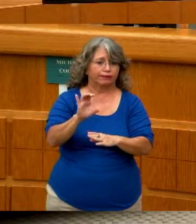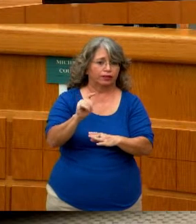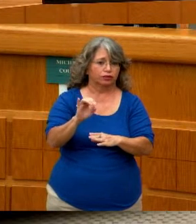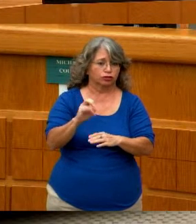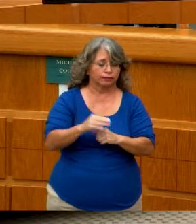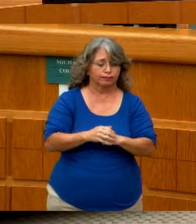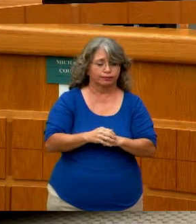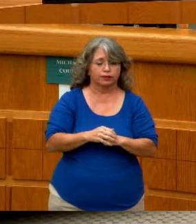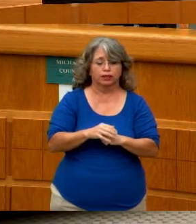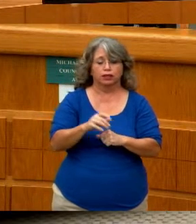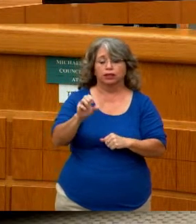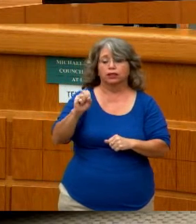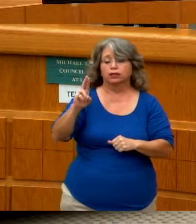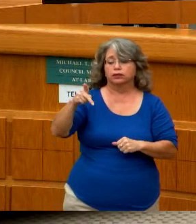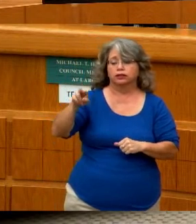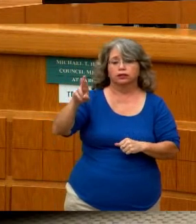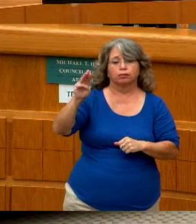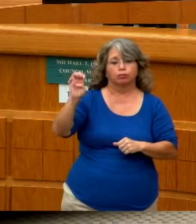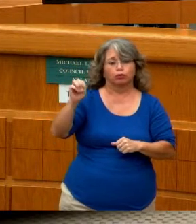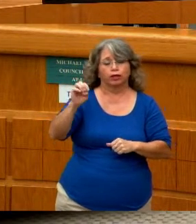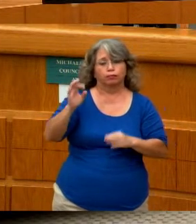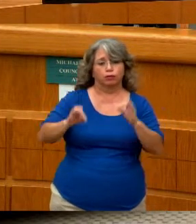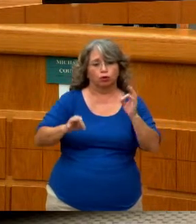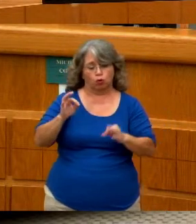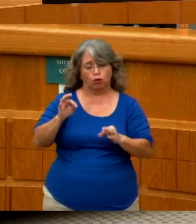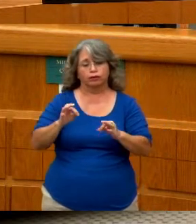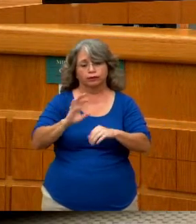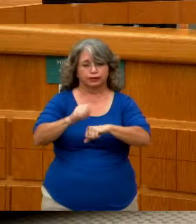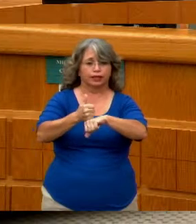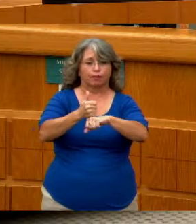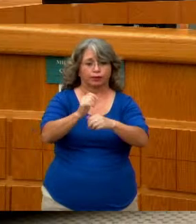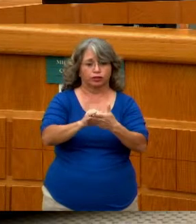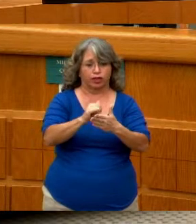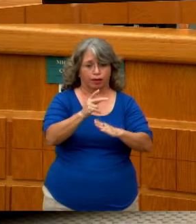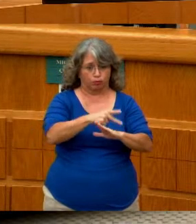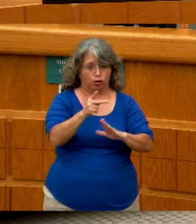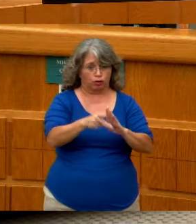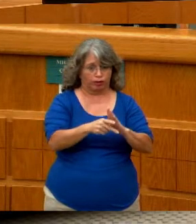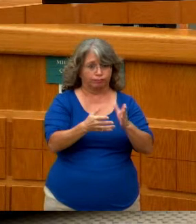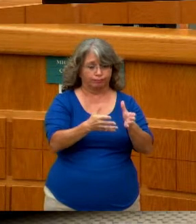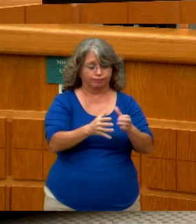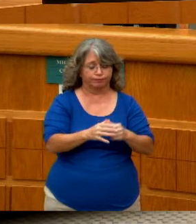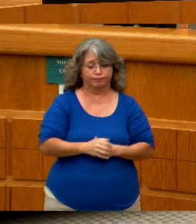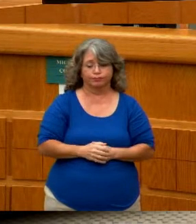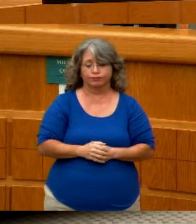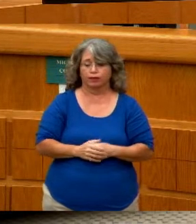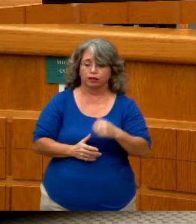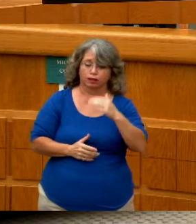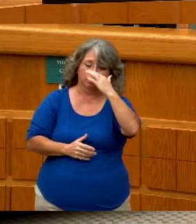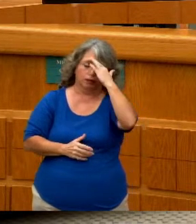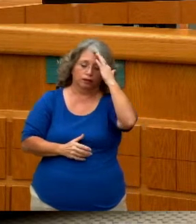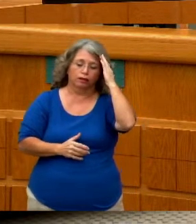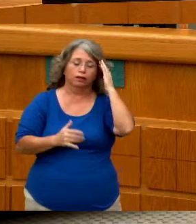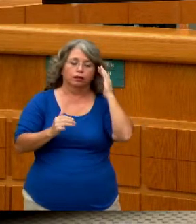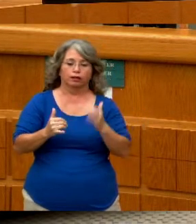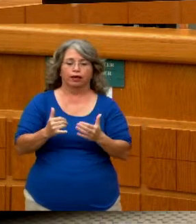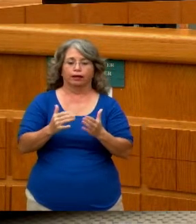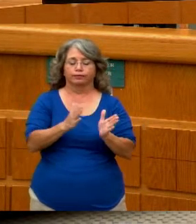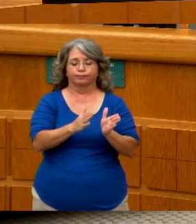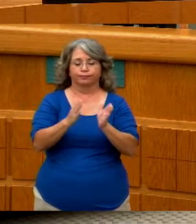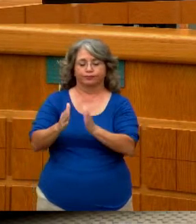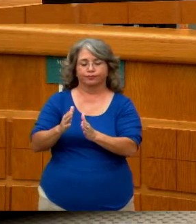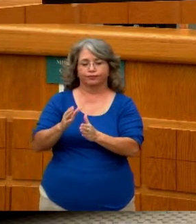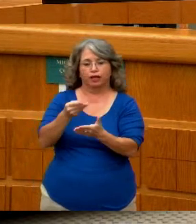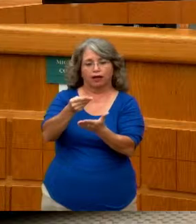process. The Supreme Court did establish this program through the 27th emergency order. Now, with funding that has